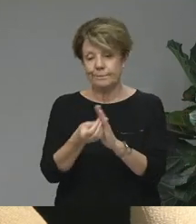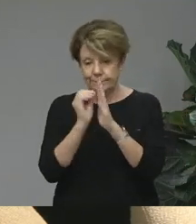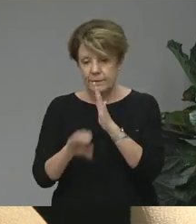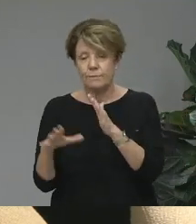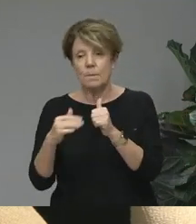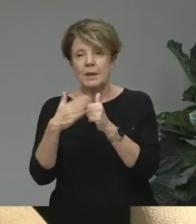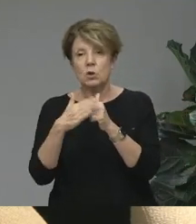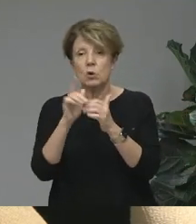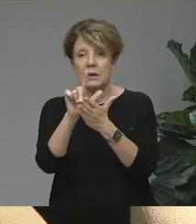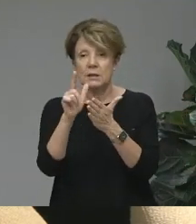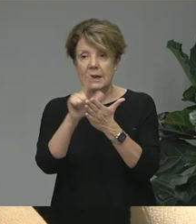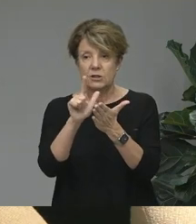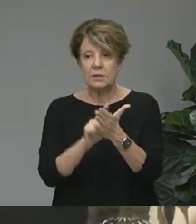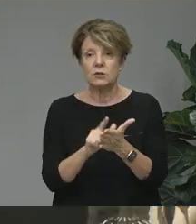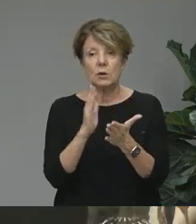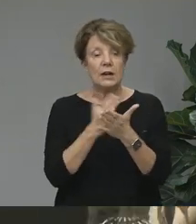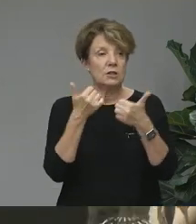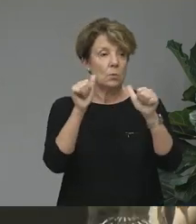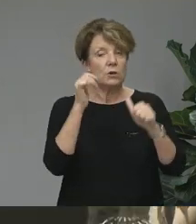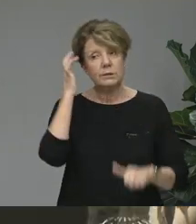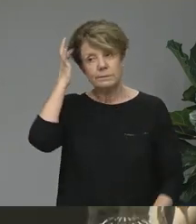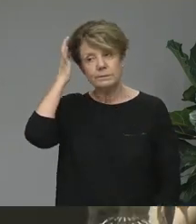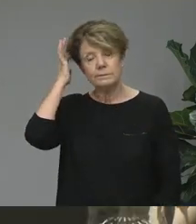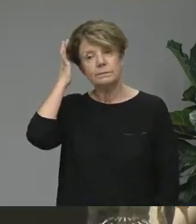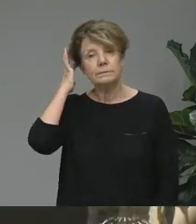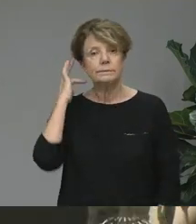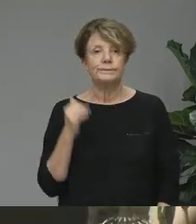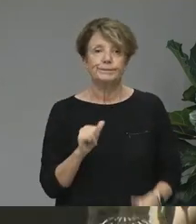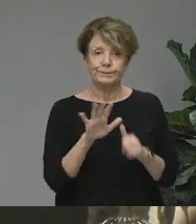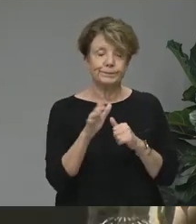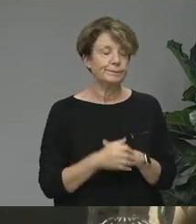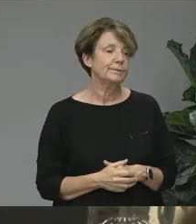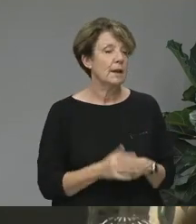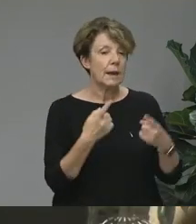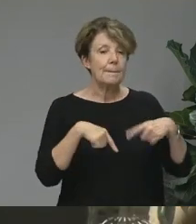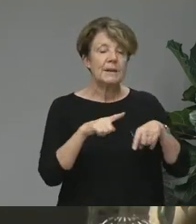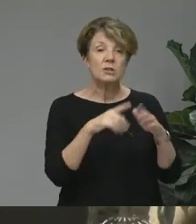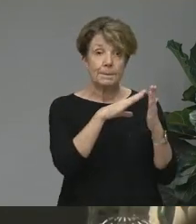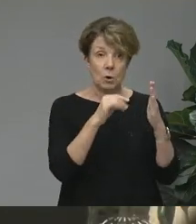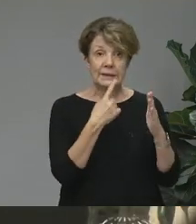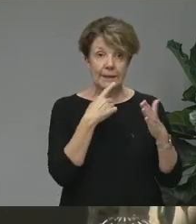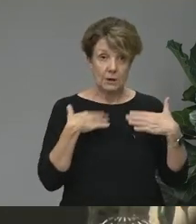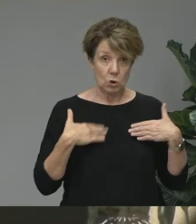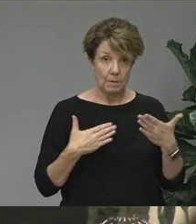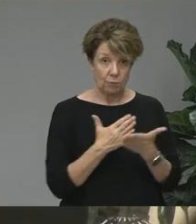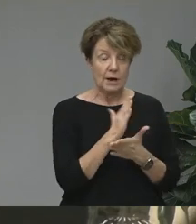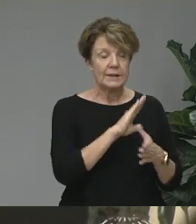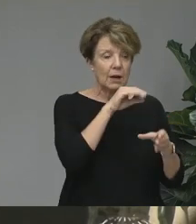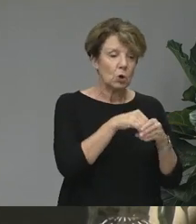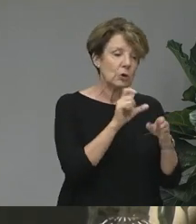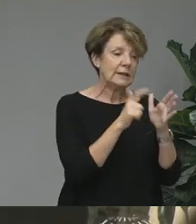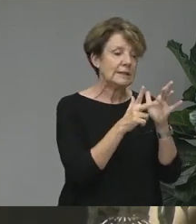it did work. Excellent. The Commission's model proposes a Human Rights Act that includes civil